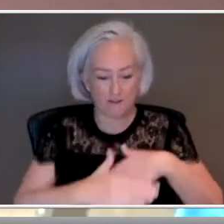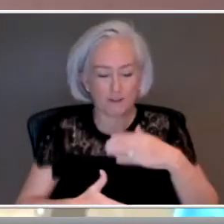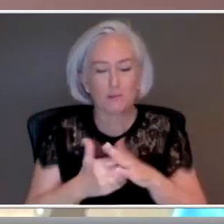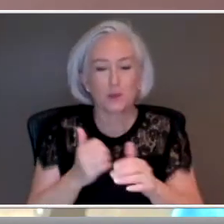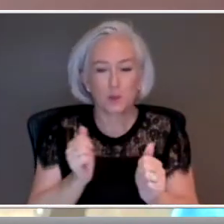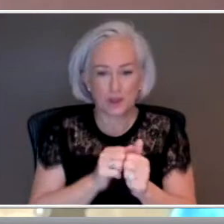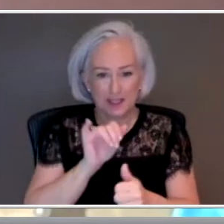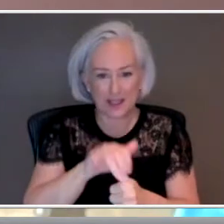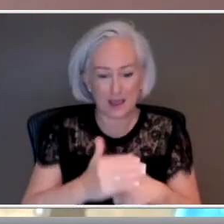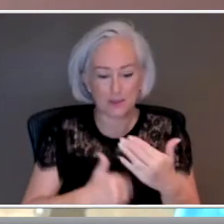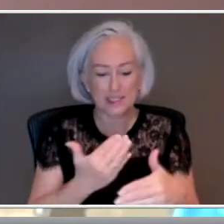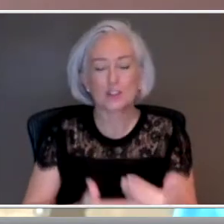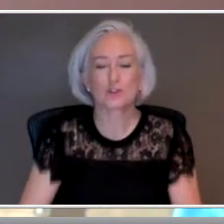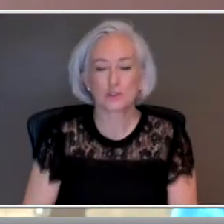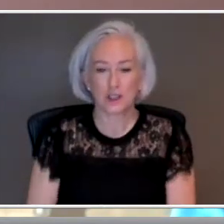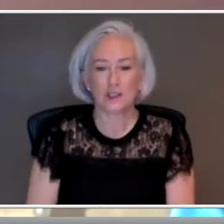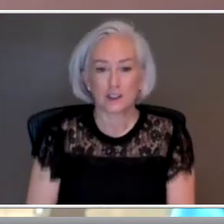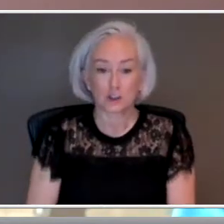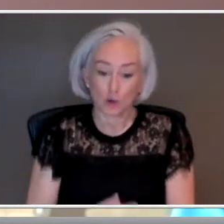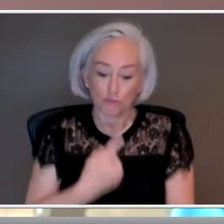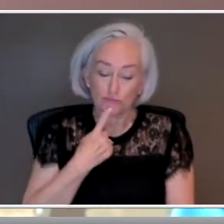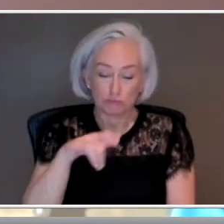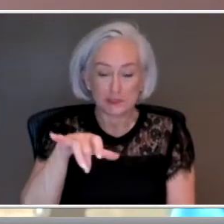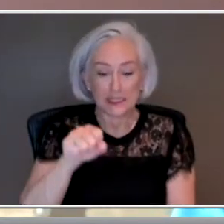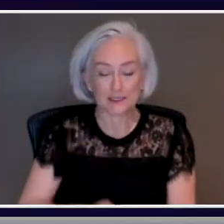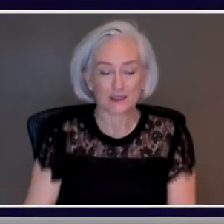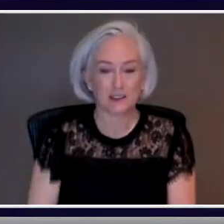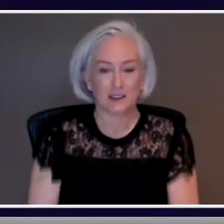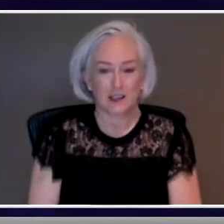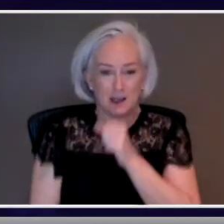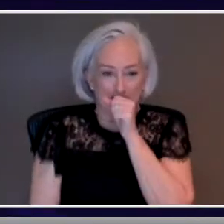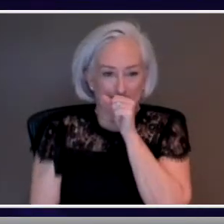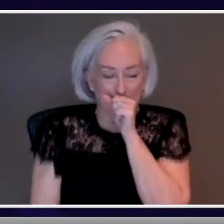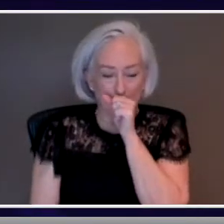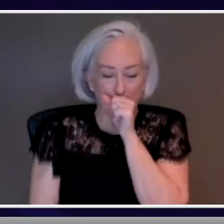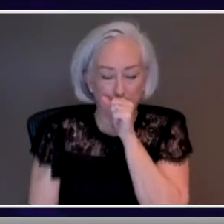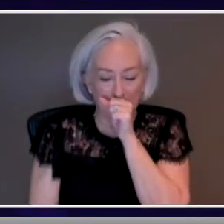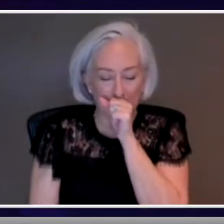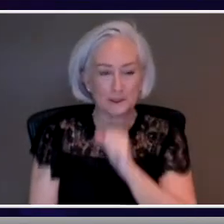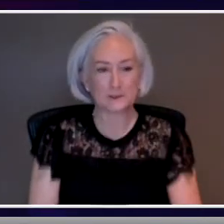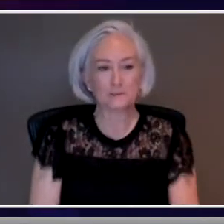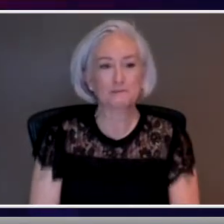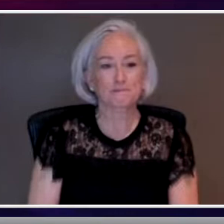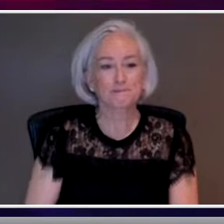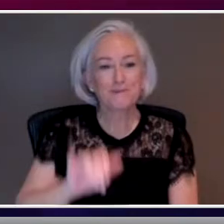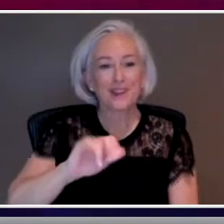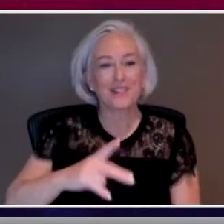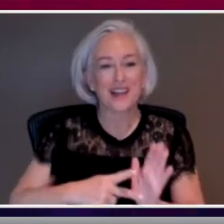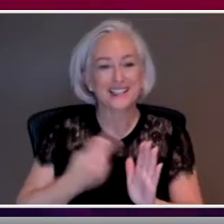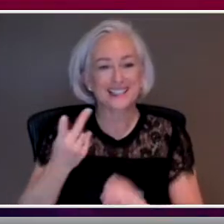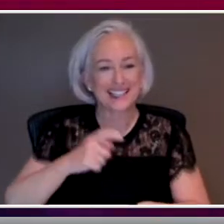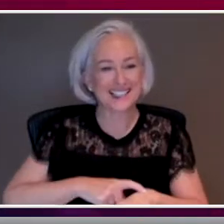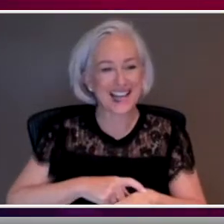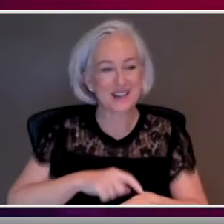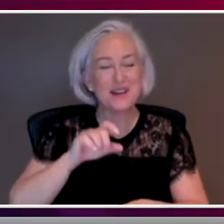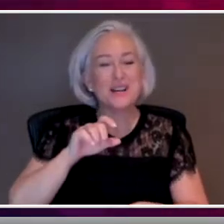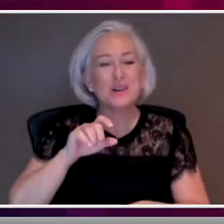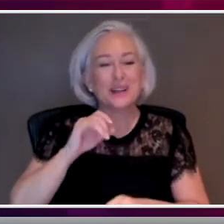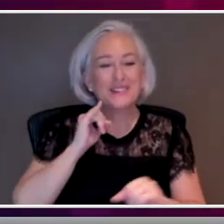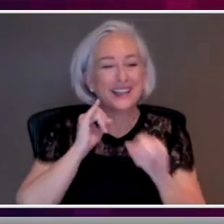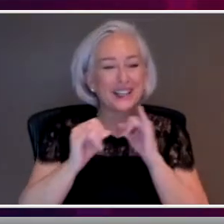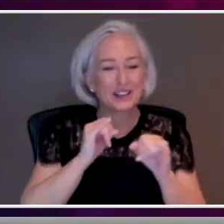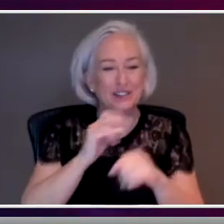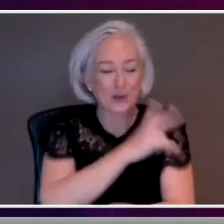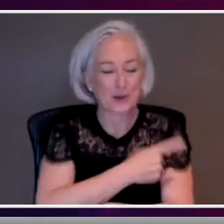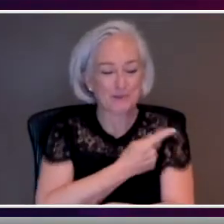So, the answer is yes. That's the second time we've interviewed a patient of yours on a completely different topic who said